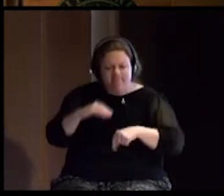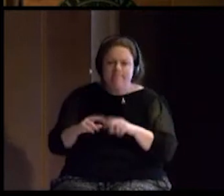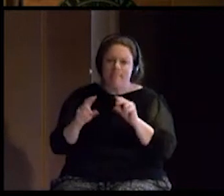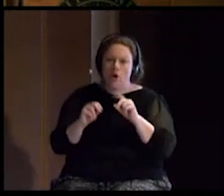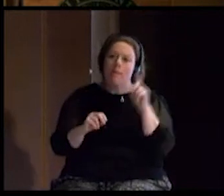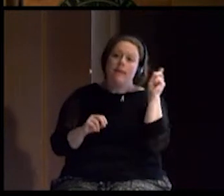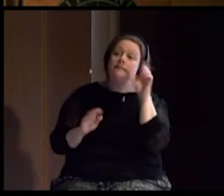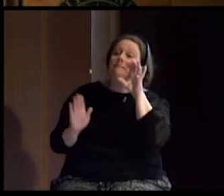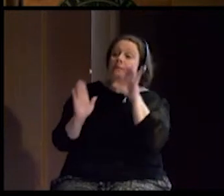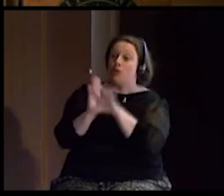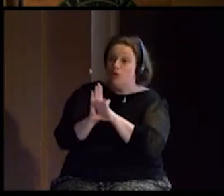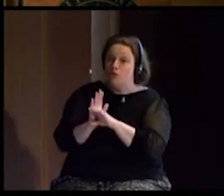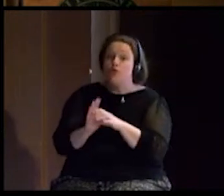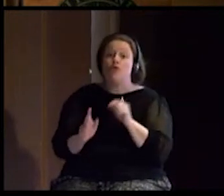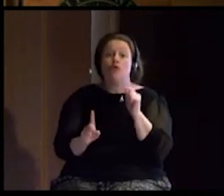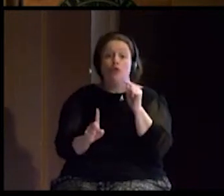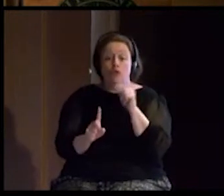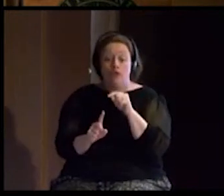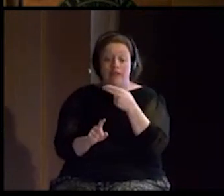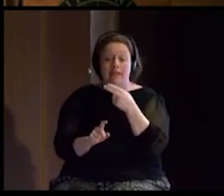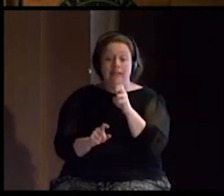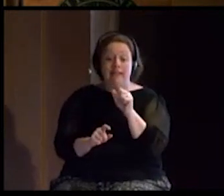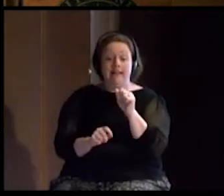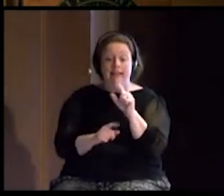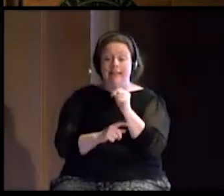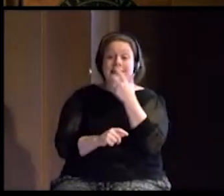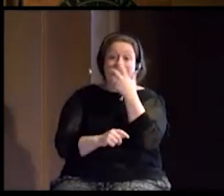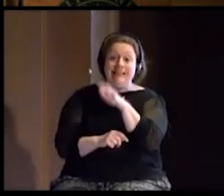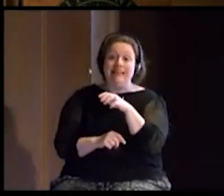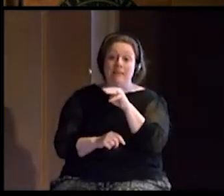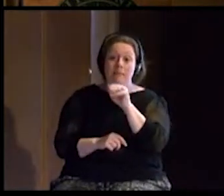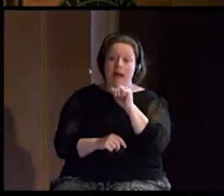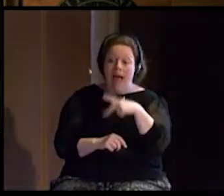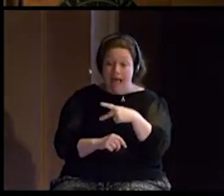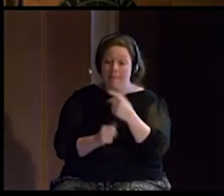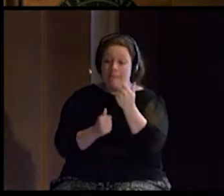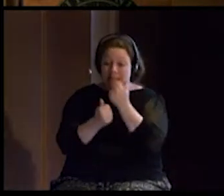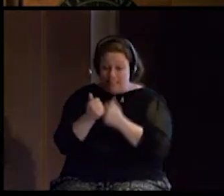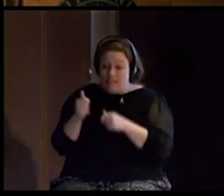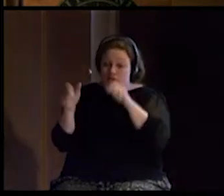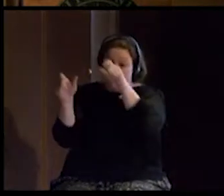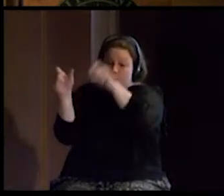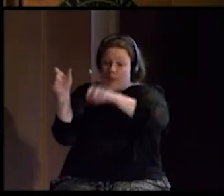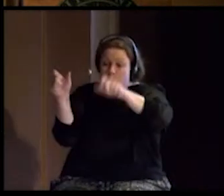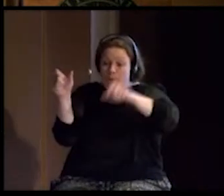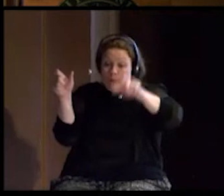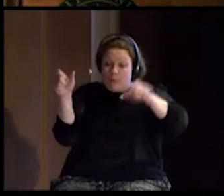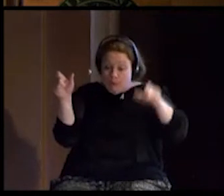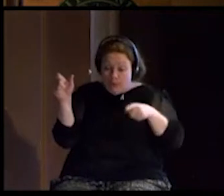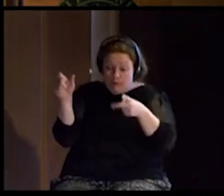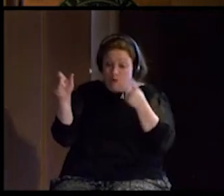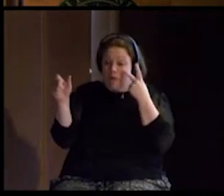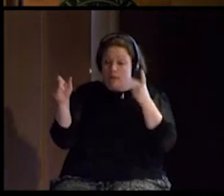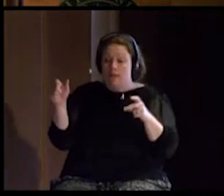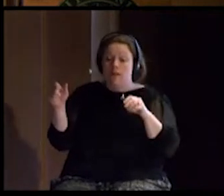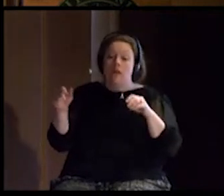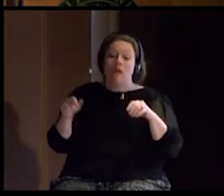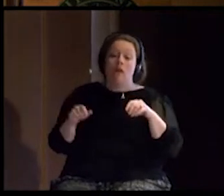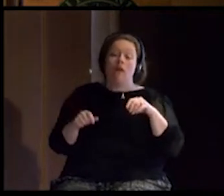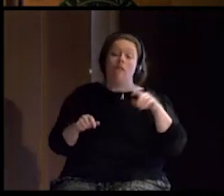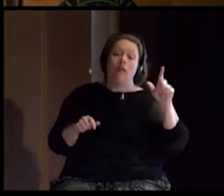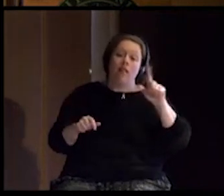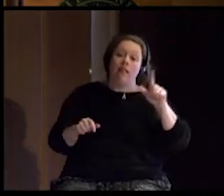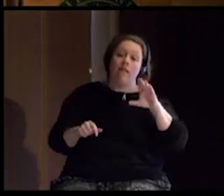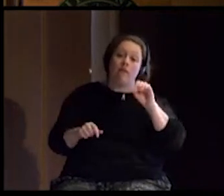heat map, every column represents a coral sample. On the left, we have the coral itself. On the right, we